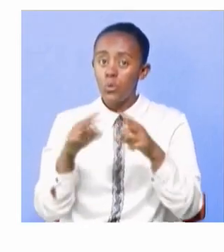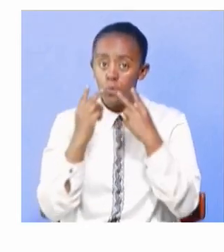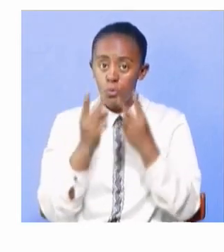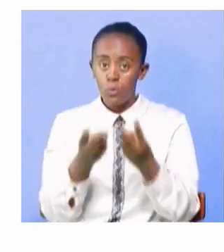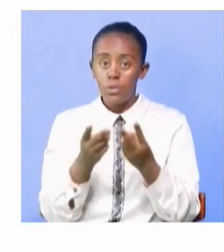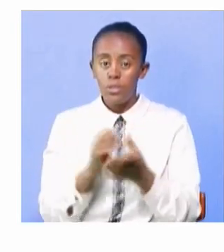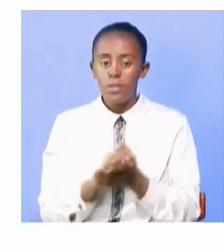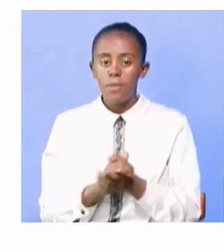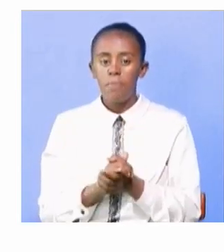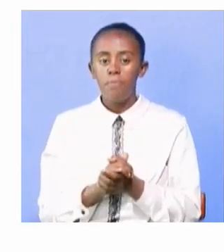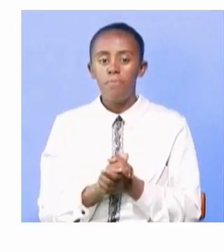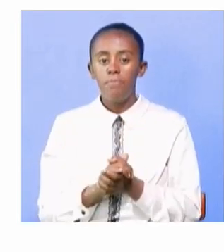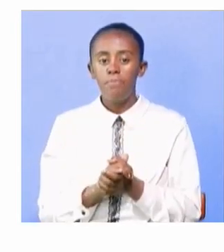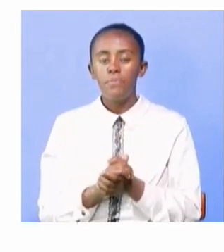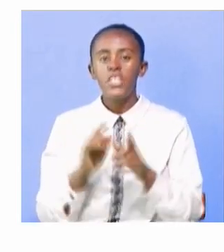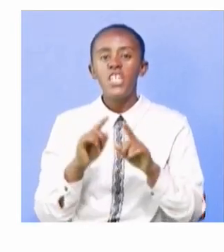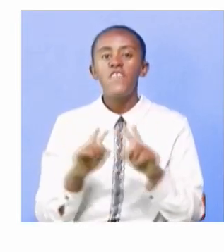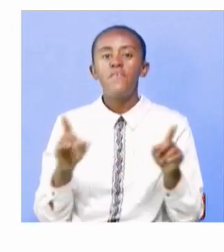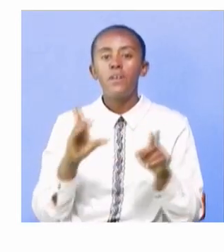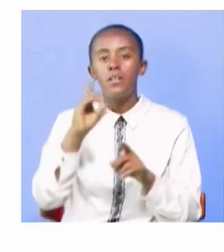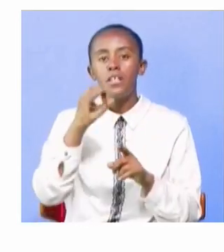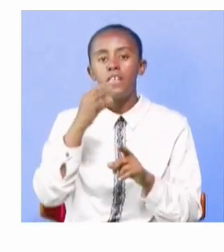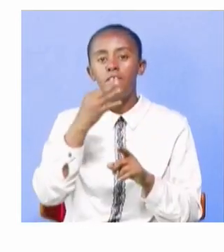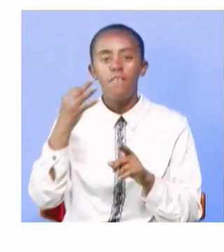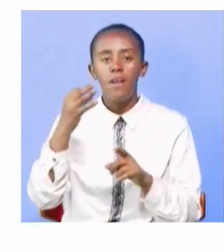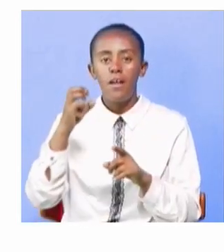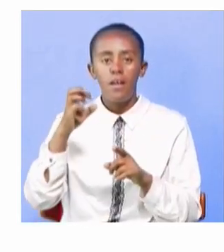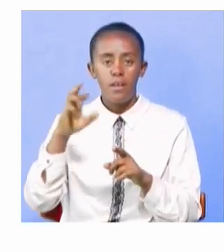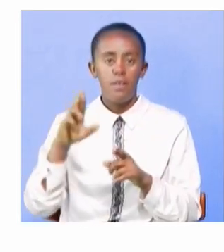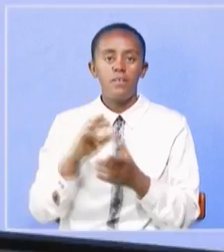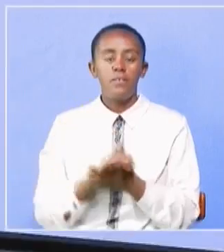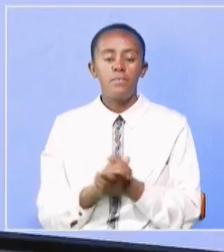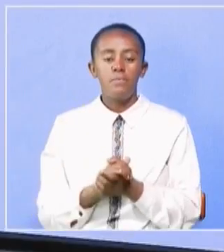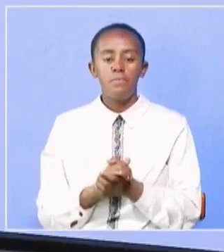is differ.